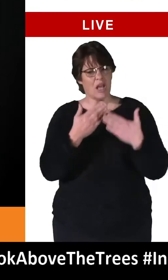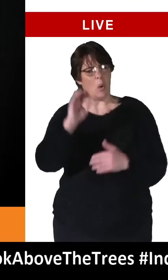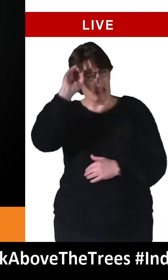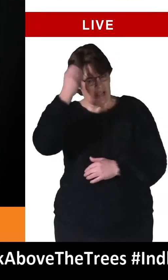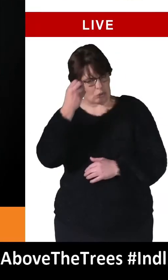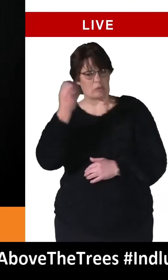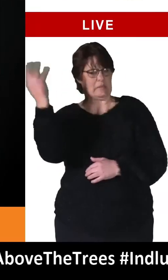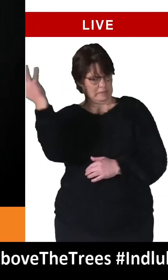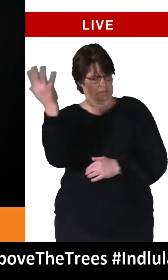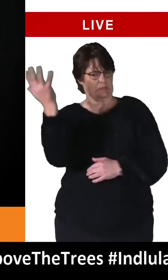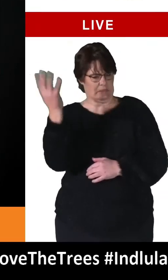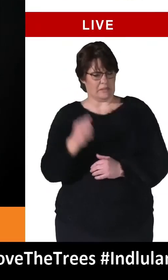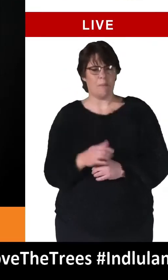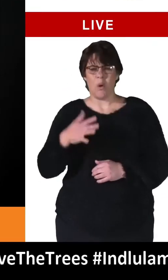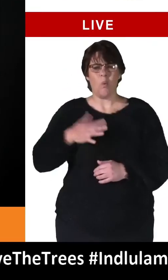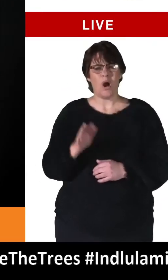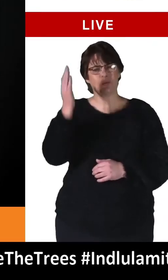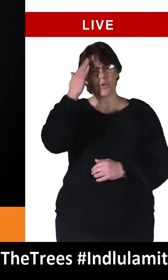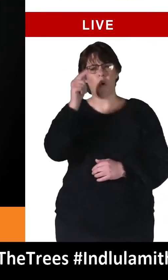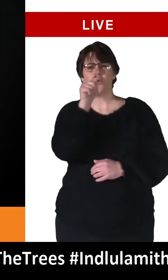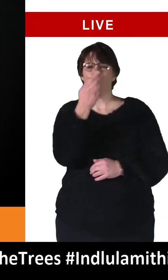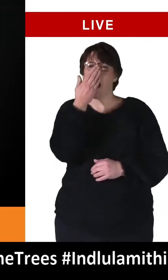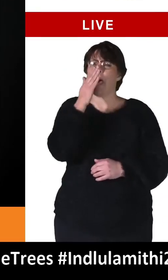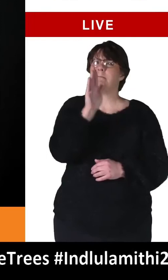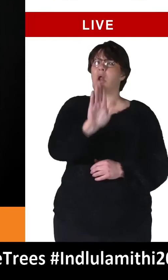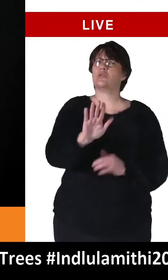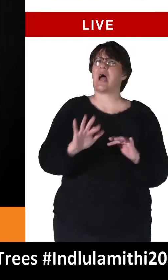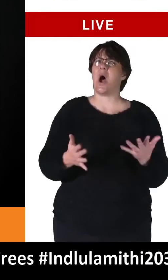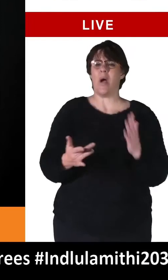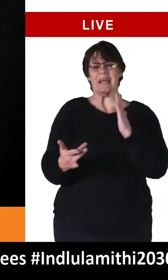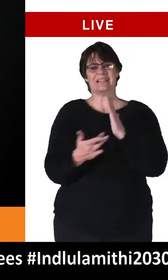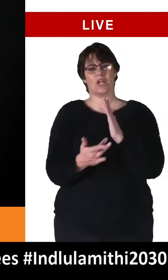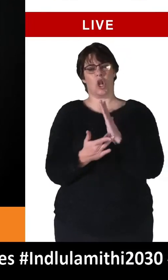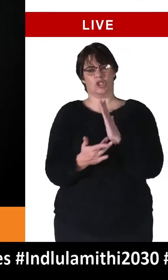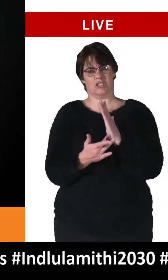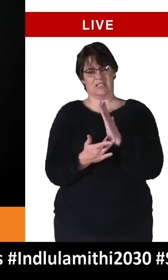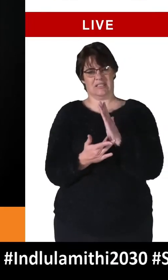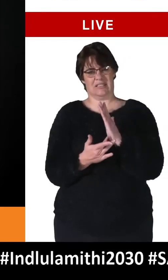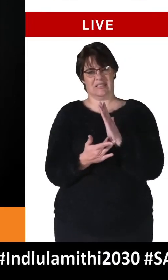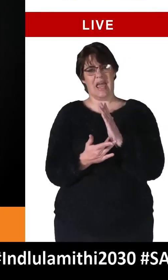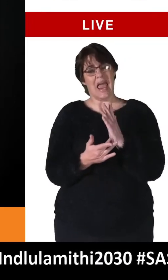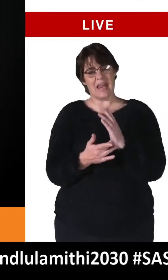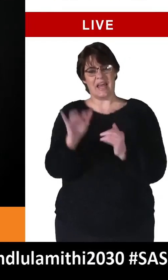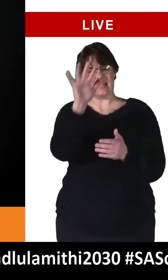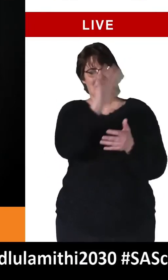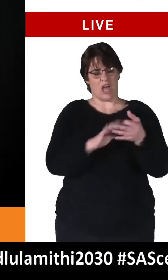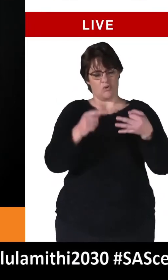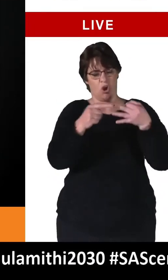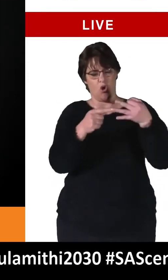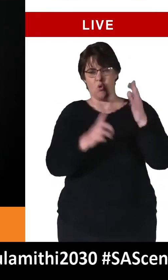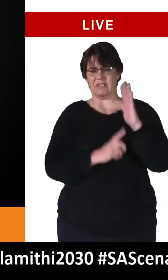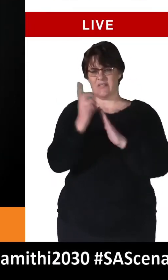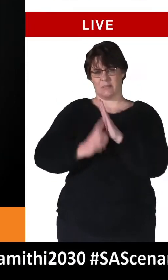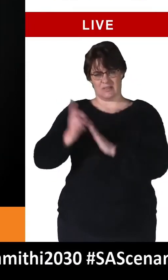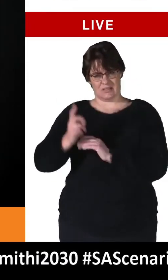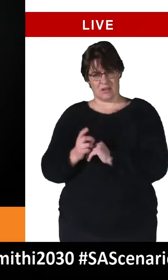session. I'd like to know how you approach the question of technology in scenario development. Do